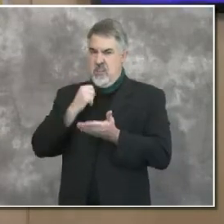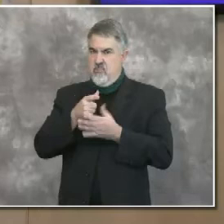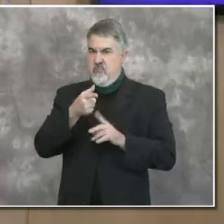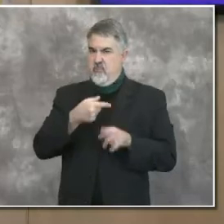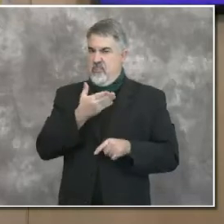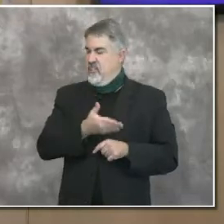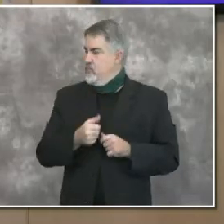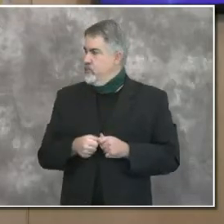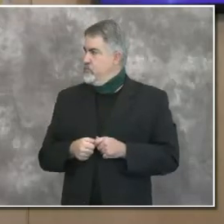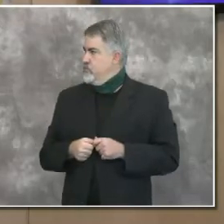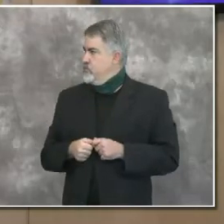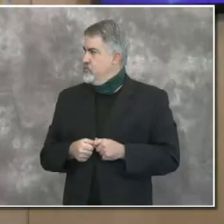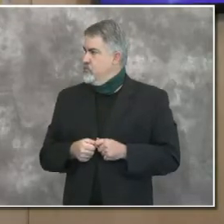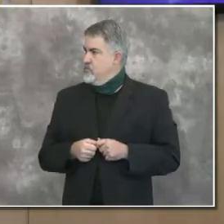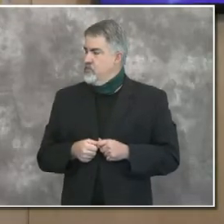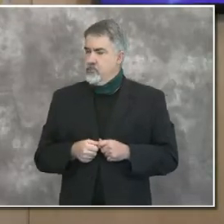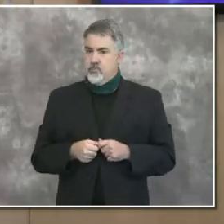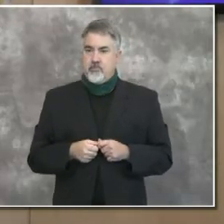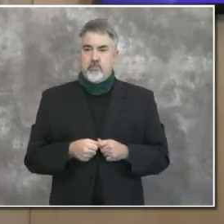Okay, let's go to the next question.